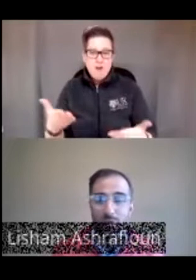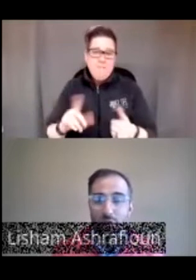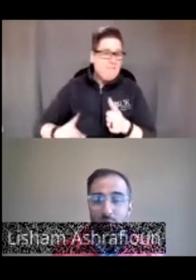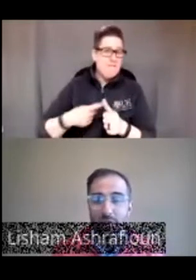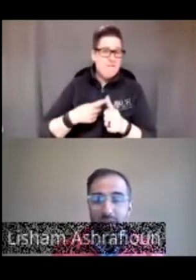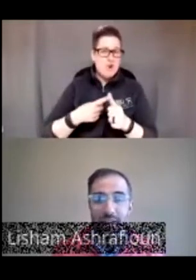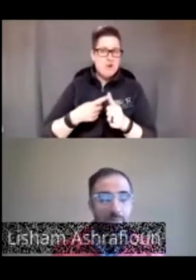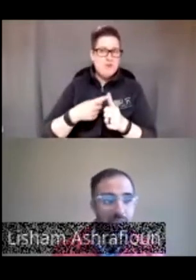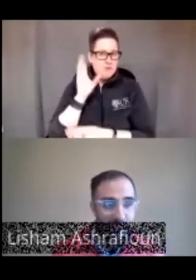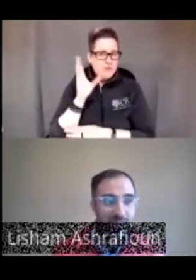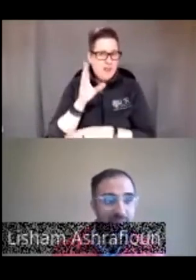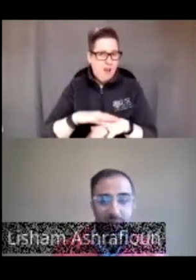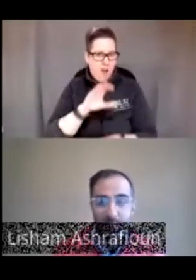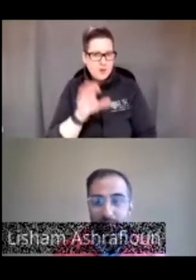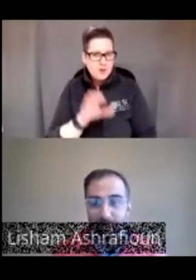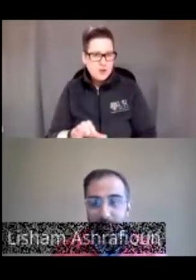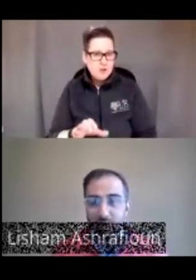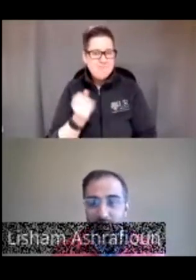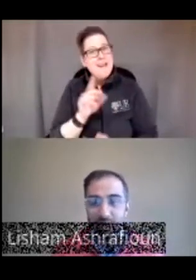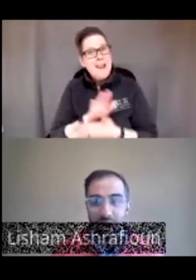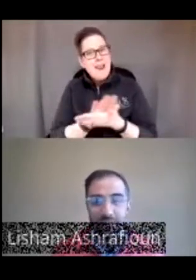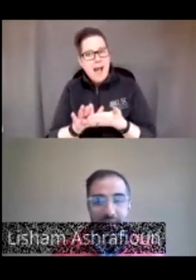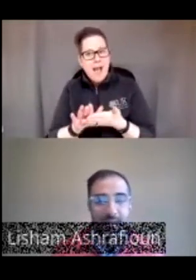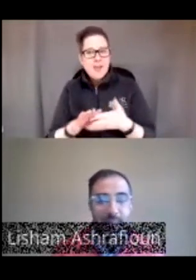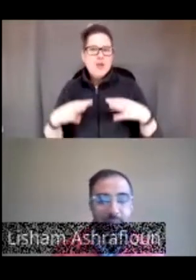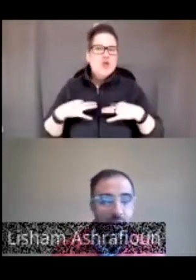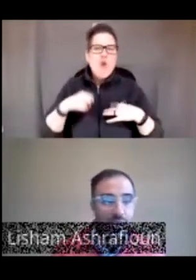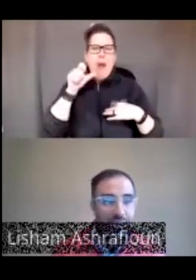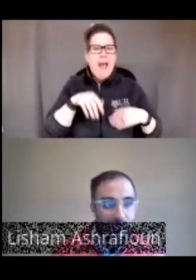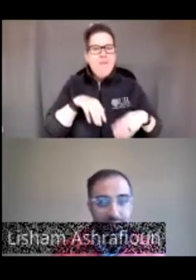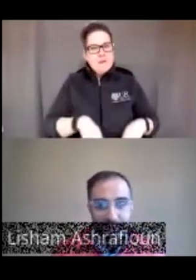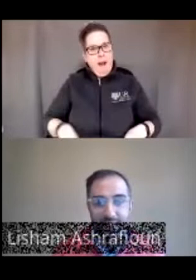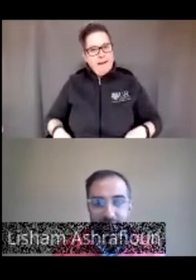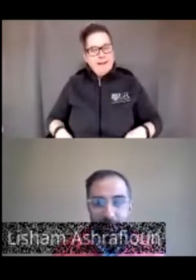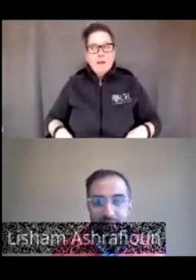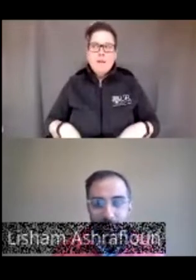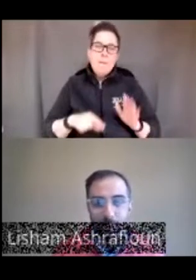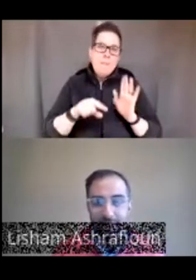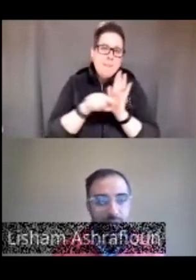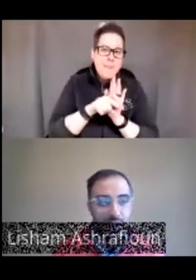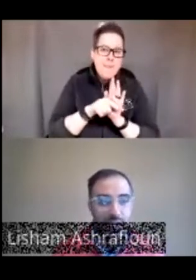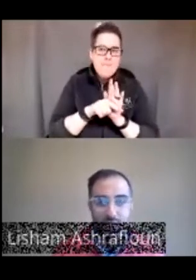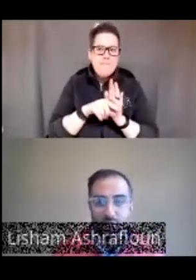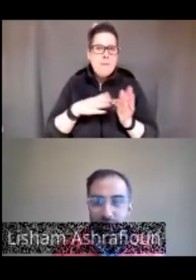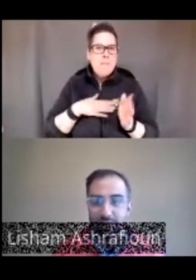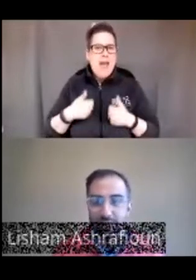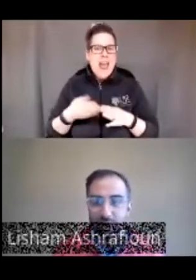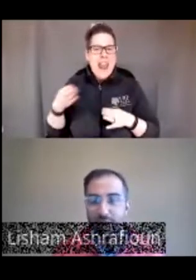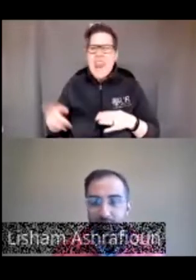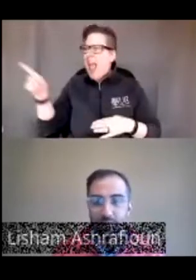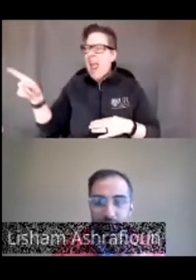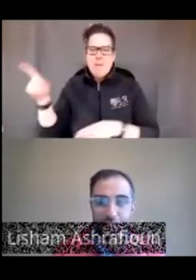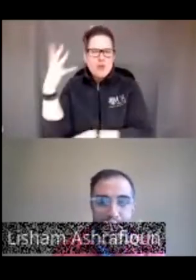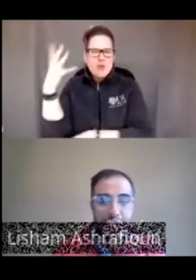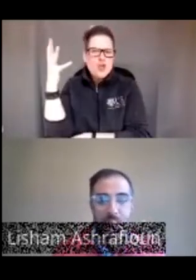through Zoom, which is nice because I can have my shirt untucked. The downside is that my neighbor is cutting a tree, and so I have